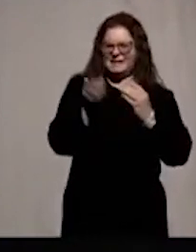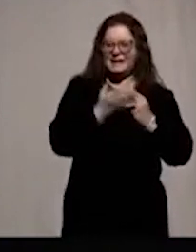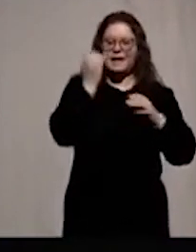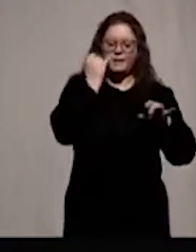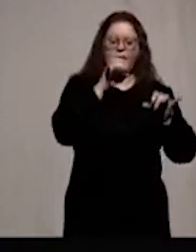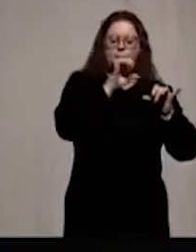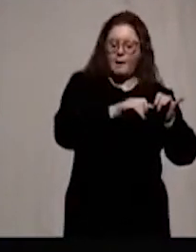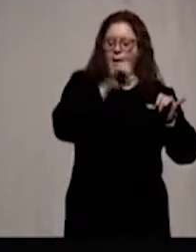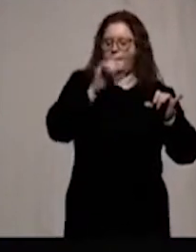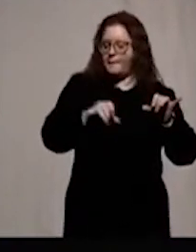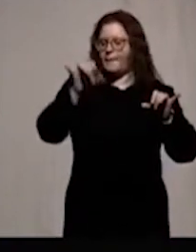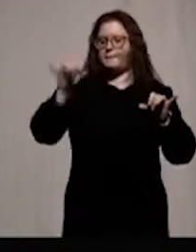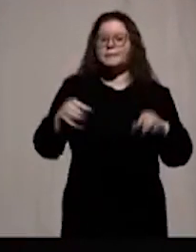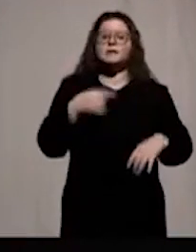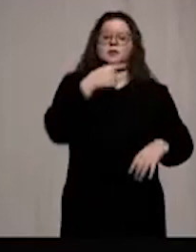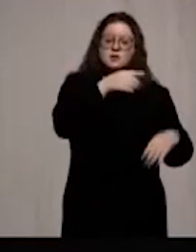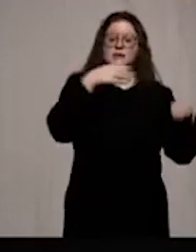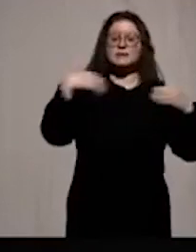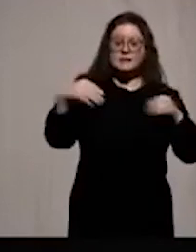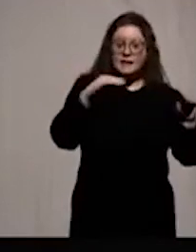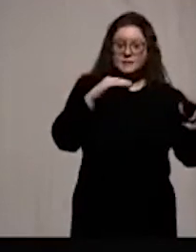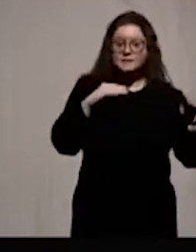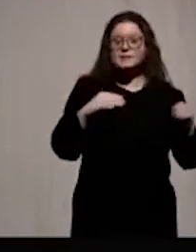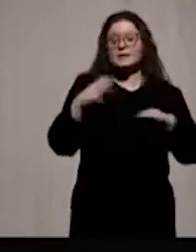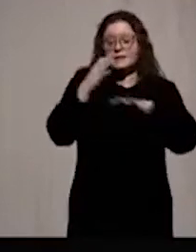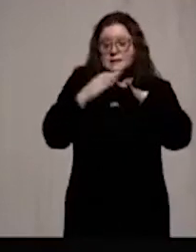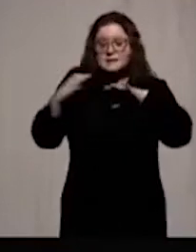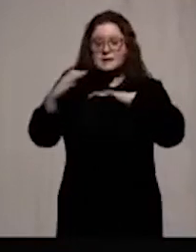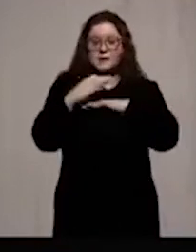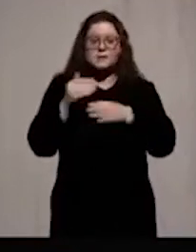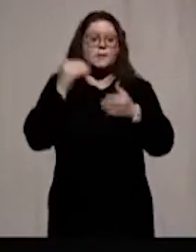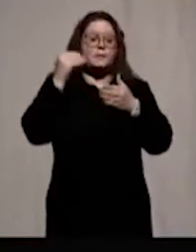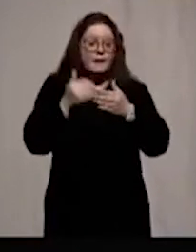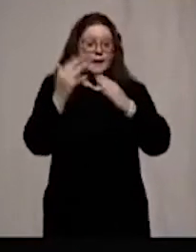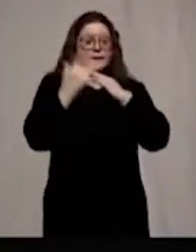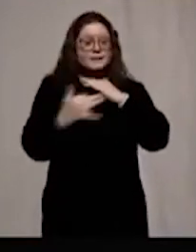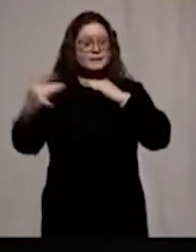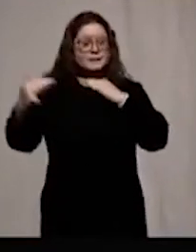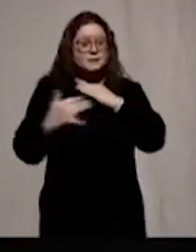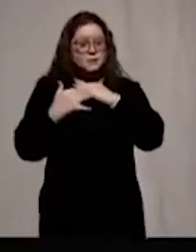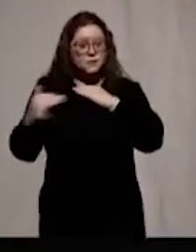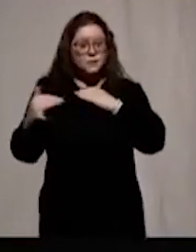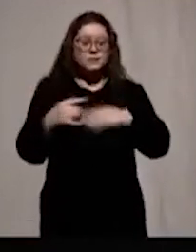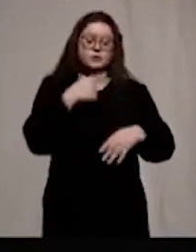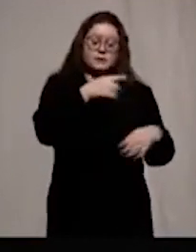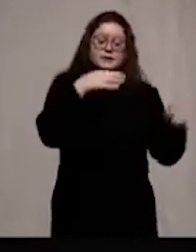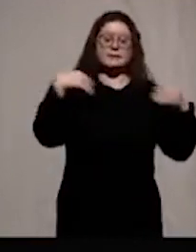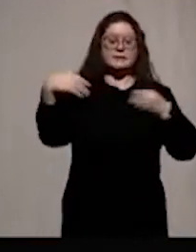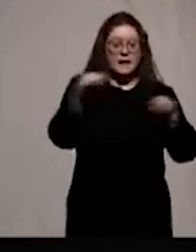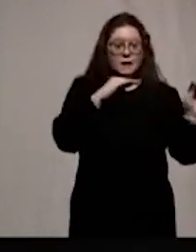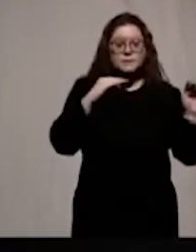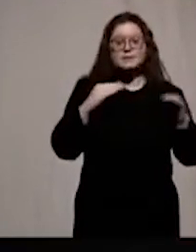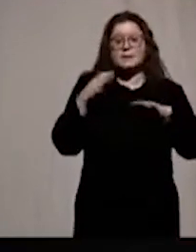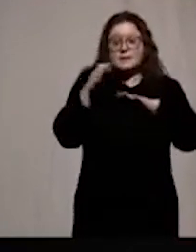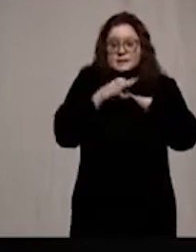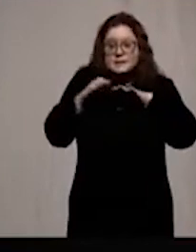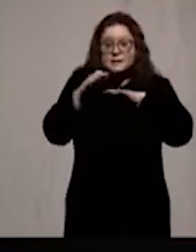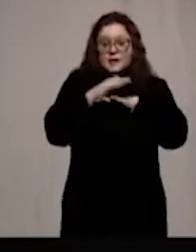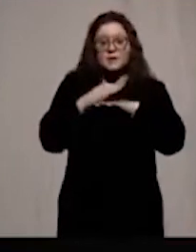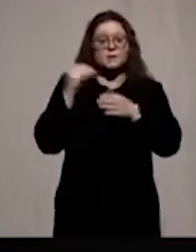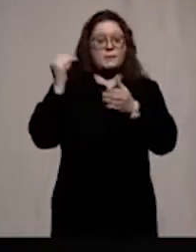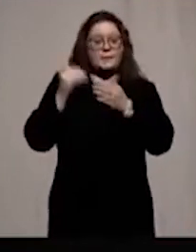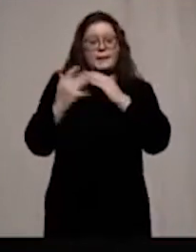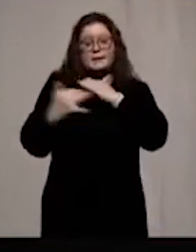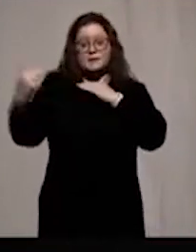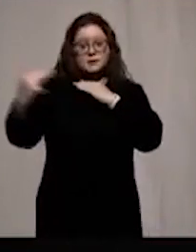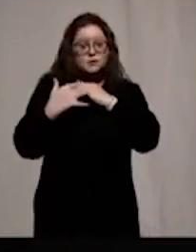then she sells seashells by the seashore. She sells seashells by the seashore. And it's like tongue